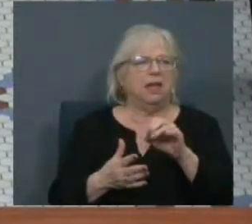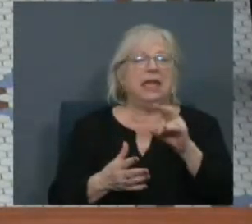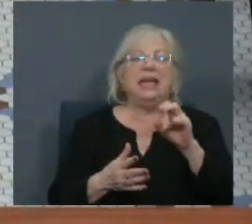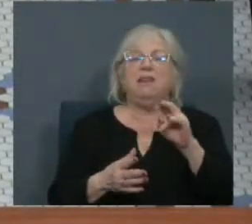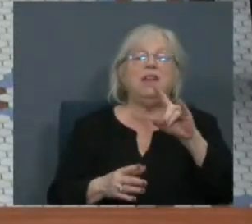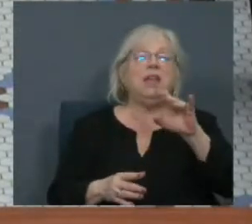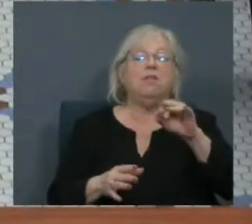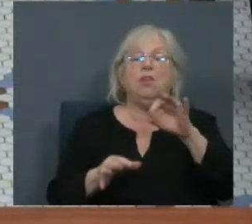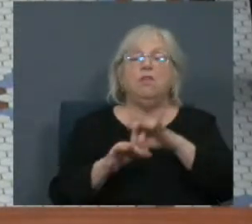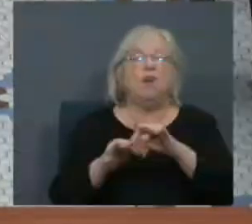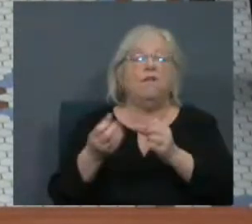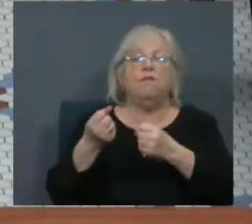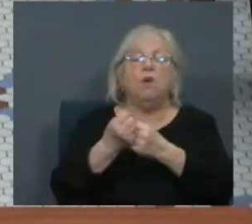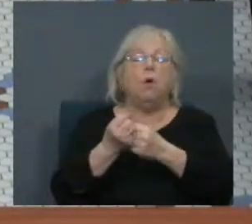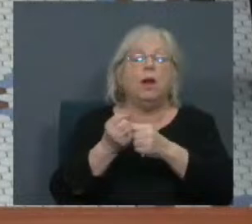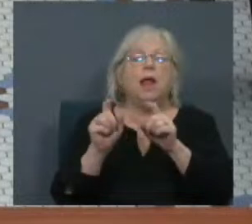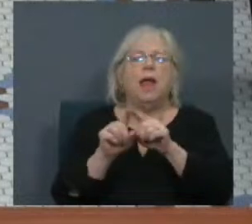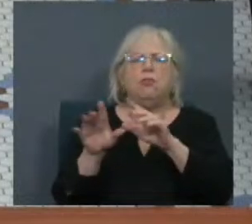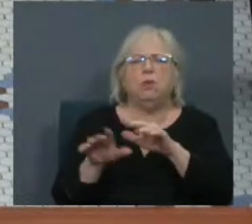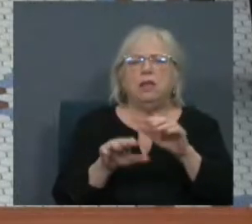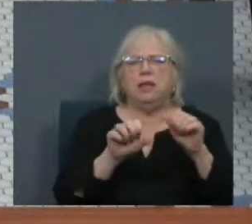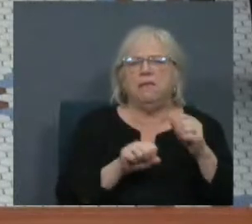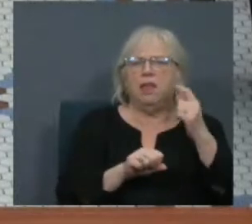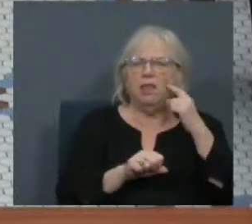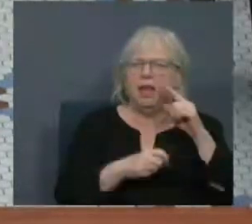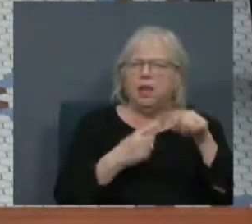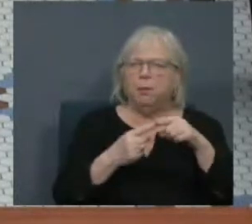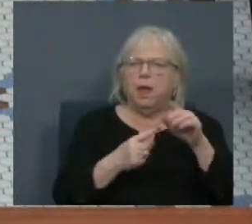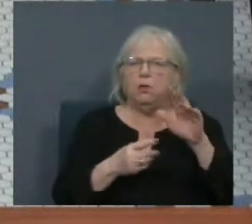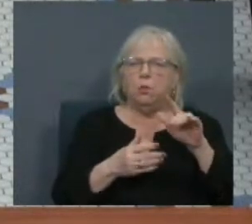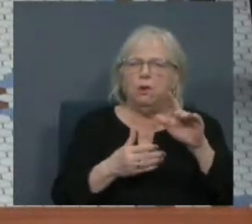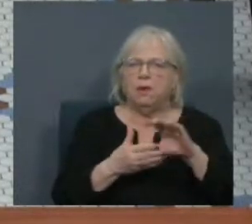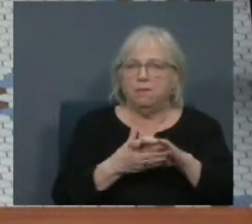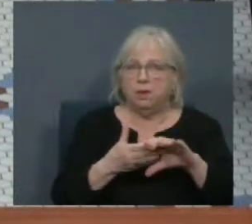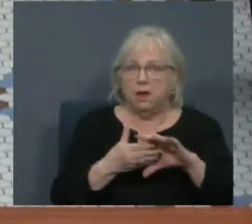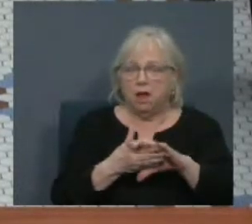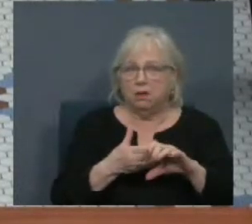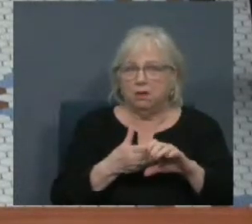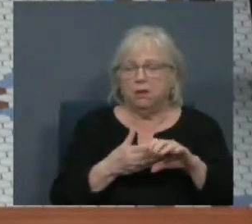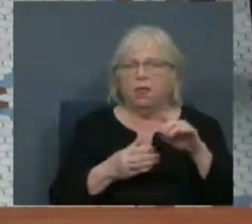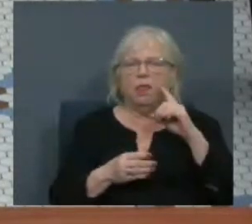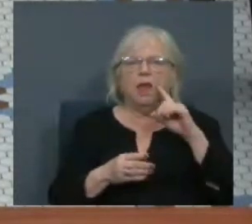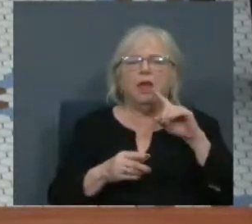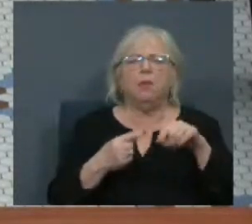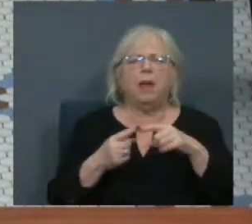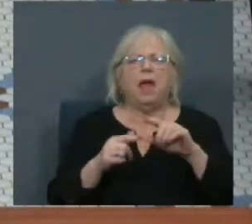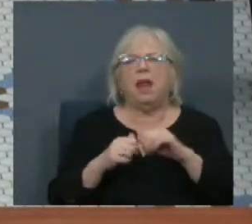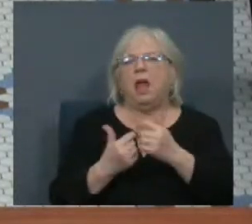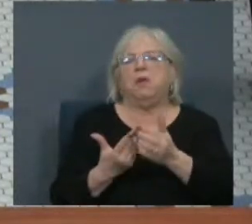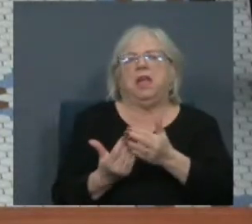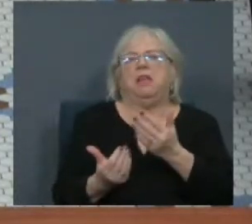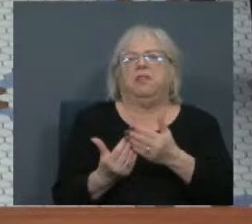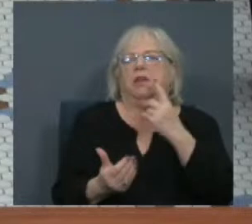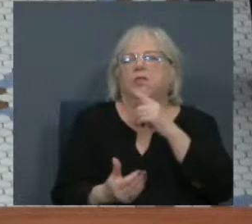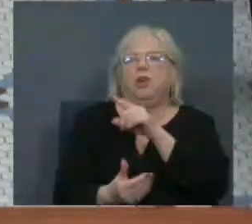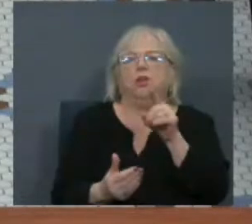it today, as you leave here today, think about $25. Think about how easy it is for you to get those $25.